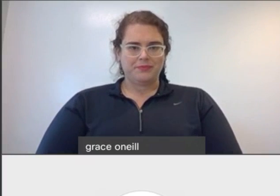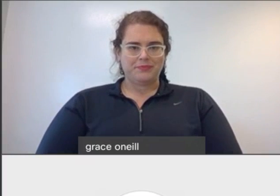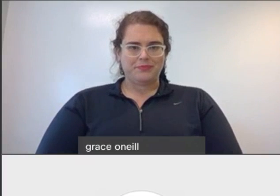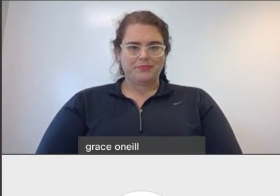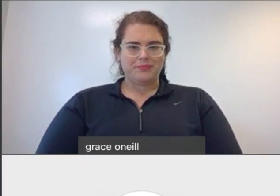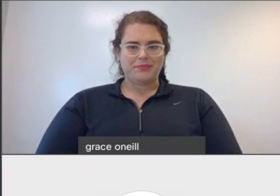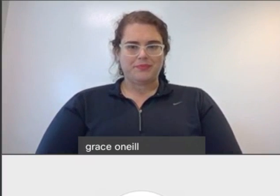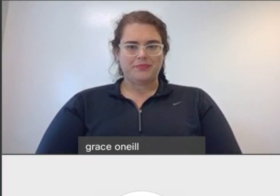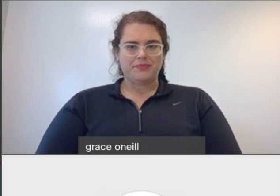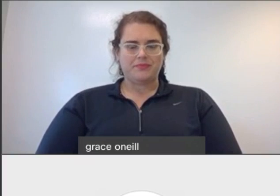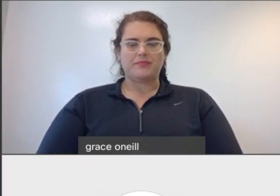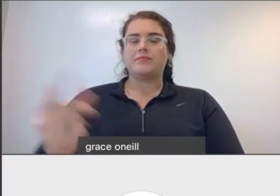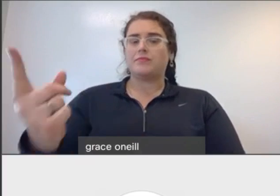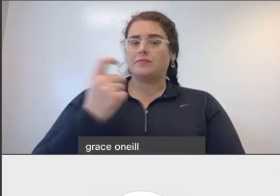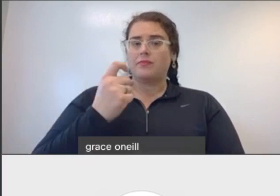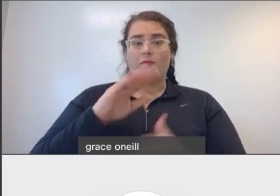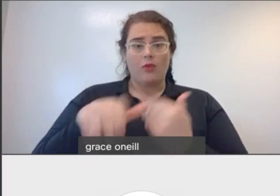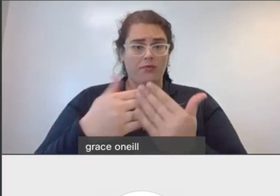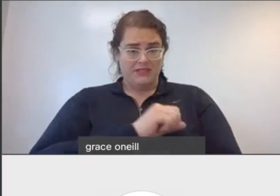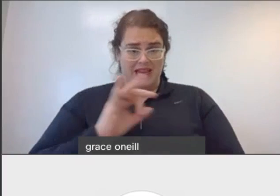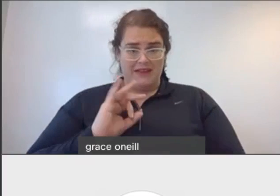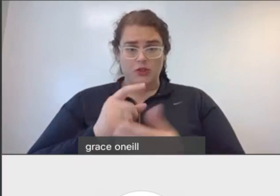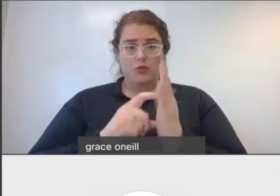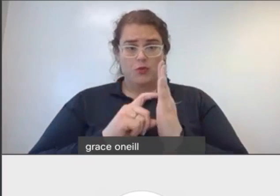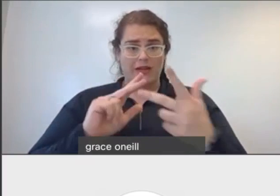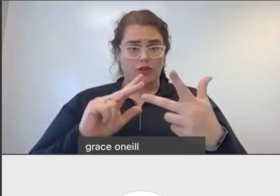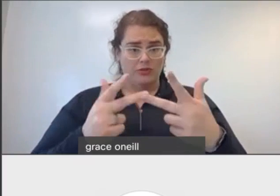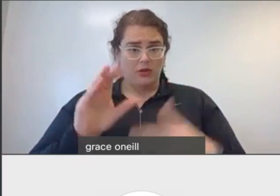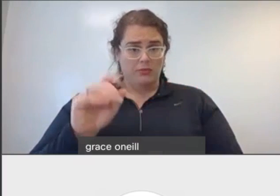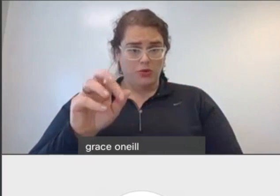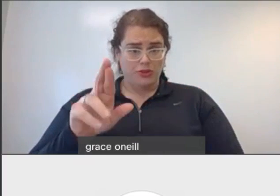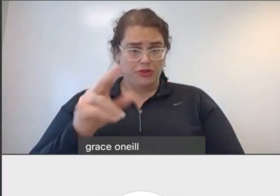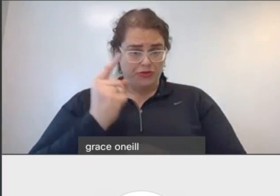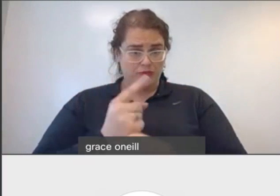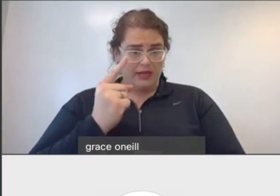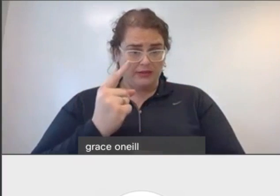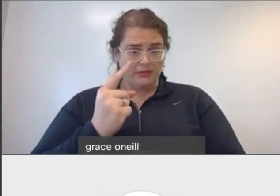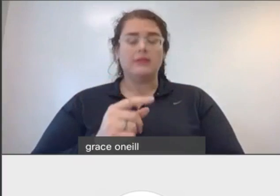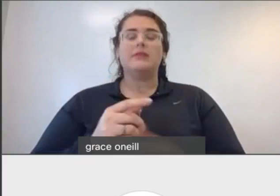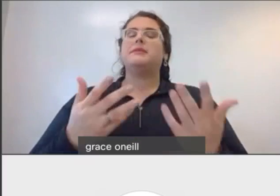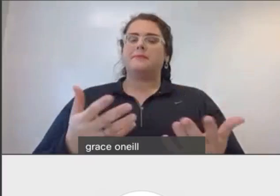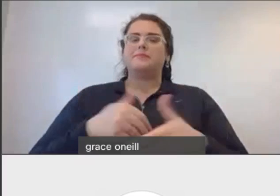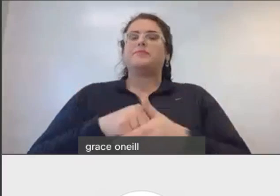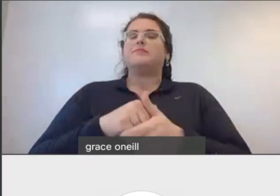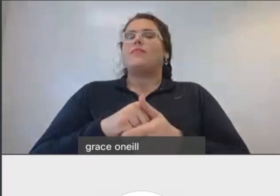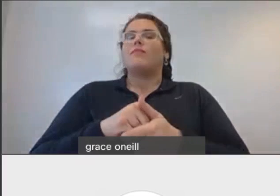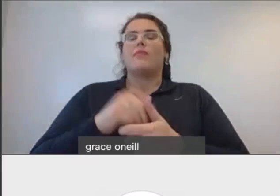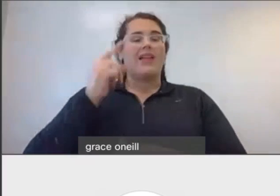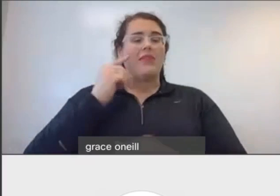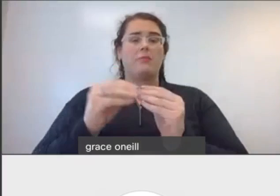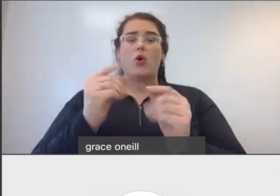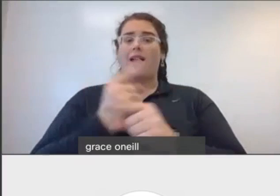There's a question here. All staff is required to get booster shots, correct? I think more accurately, all staff